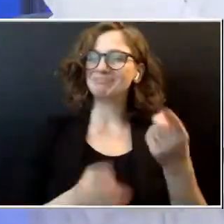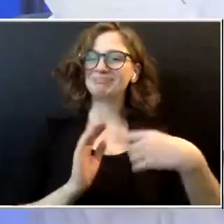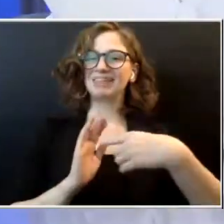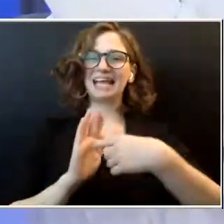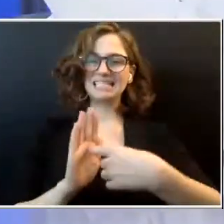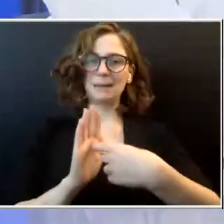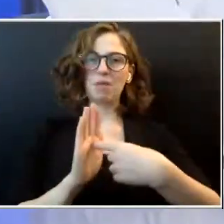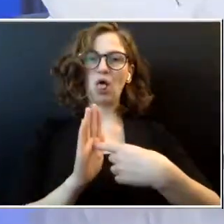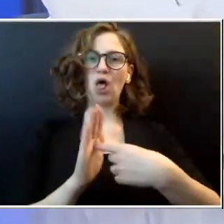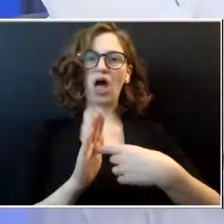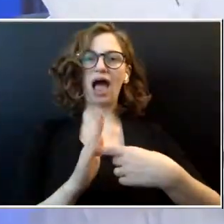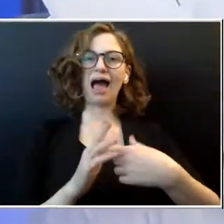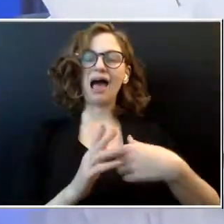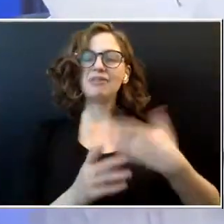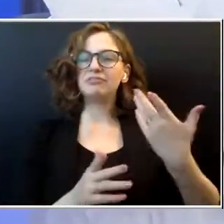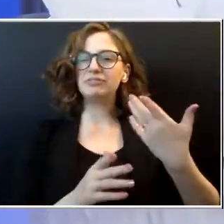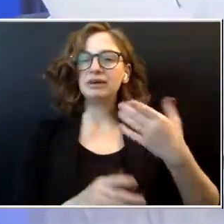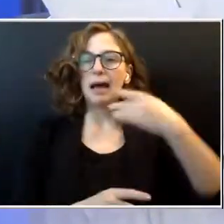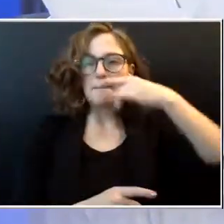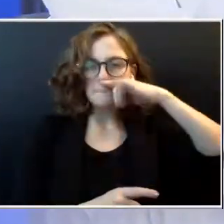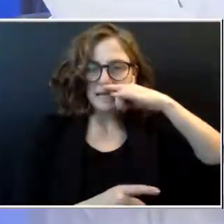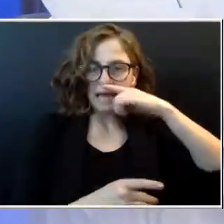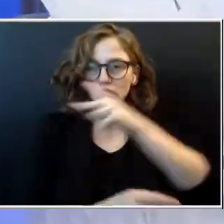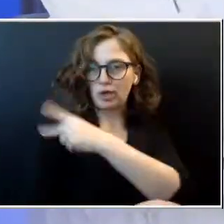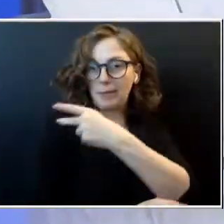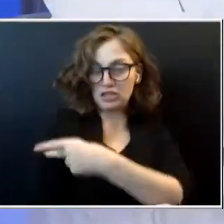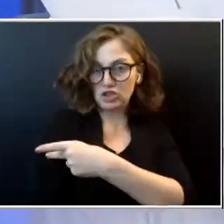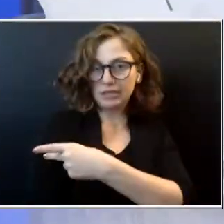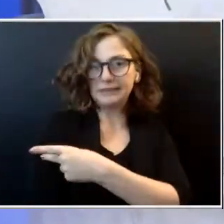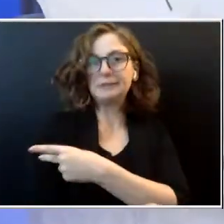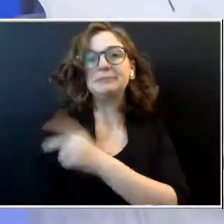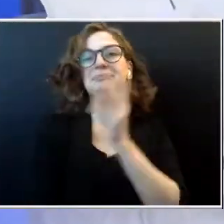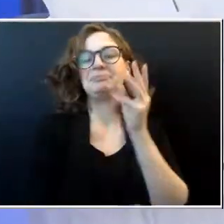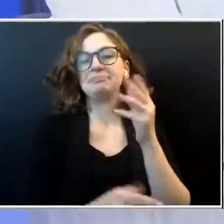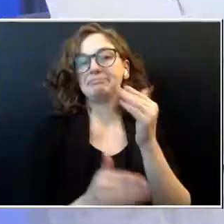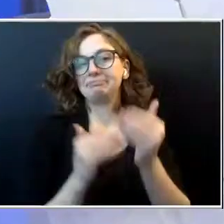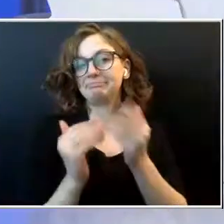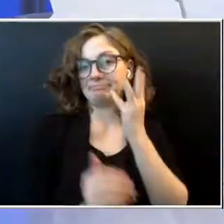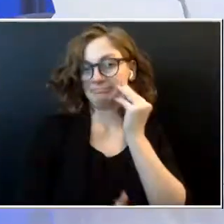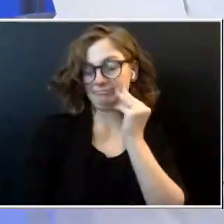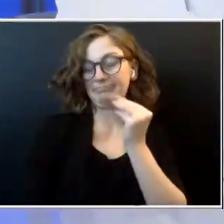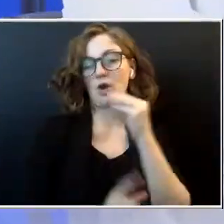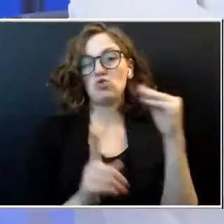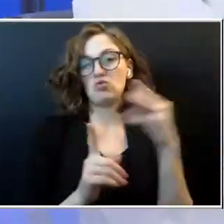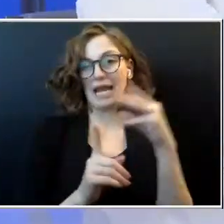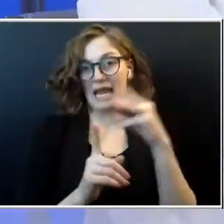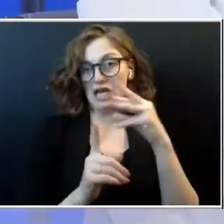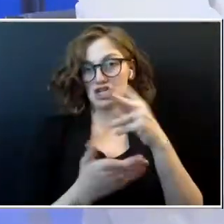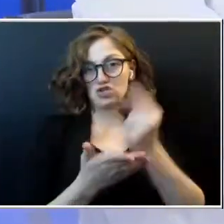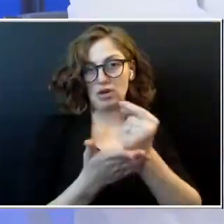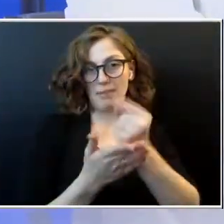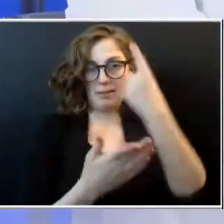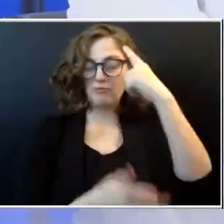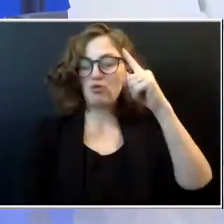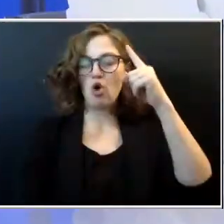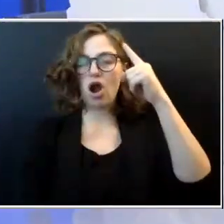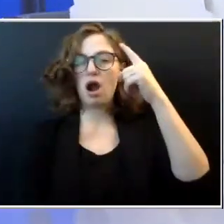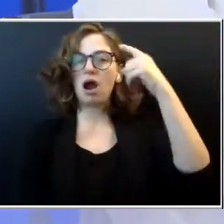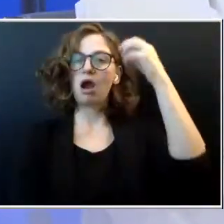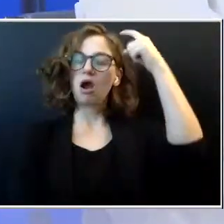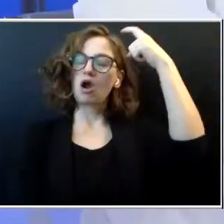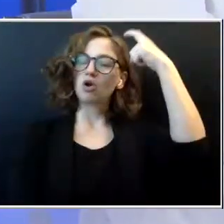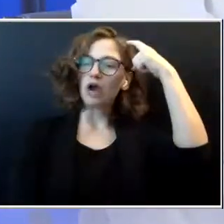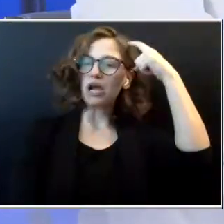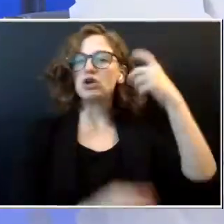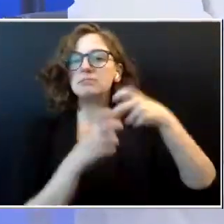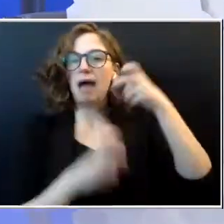patient who is undergoing radiation treatment, what we call cranial-spinal irradiation. The target here is to try and target